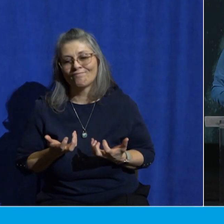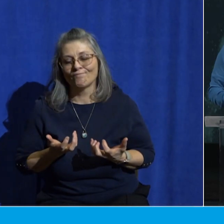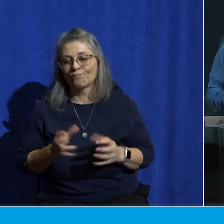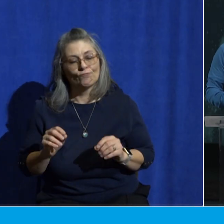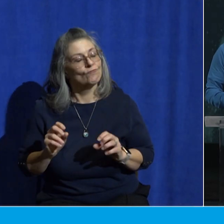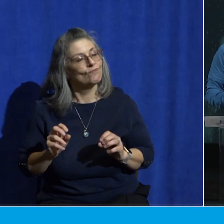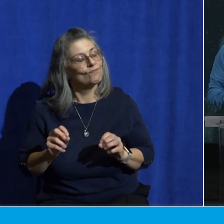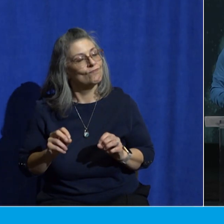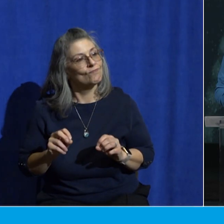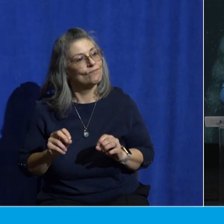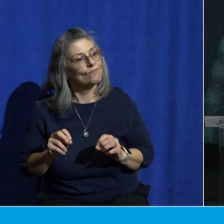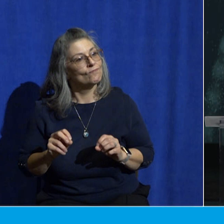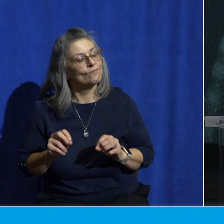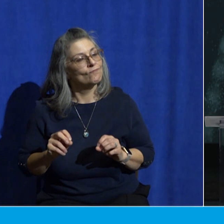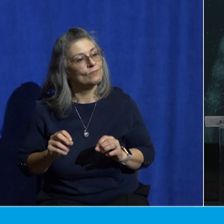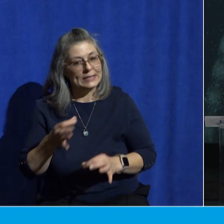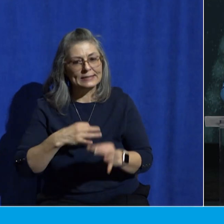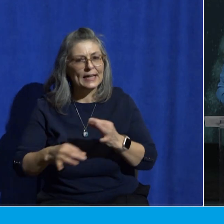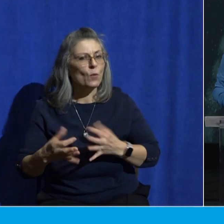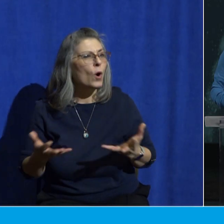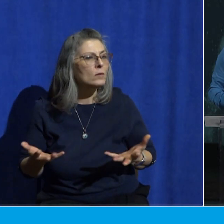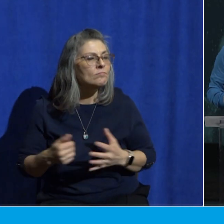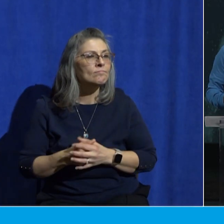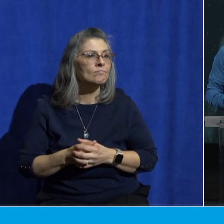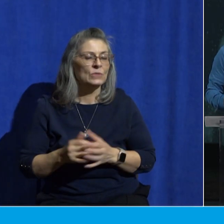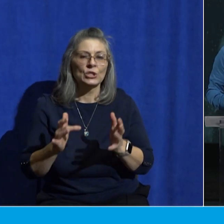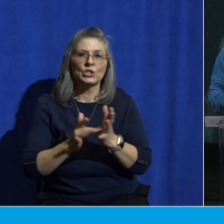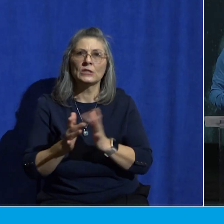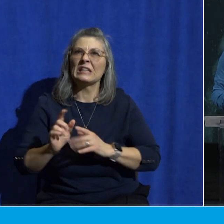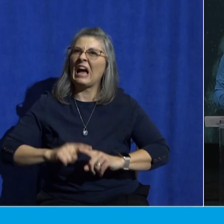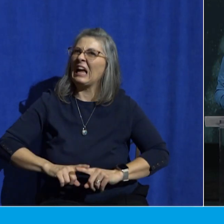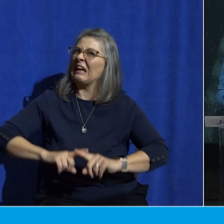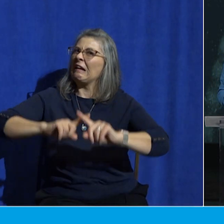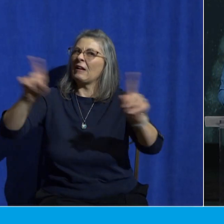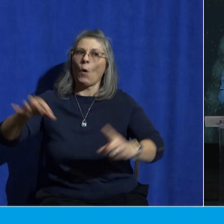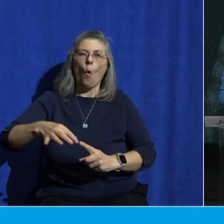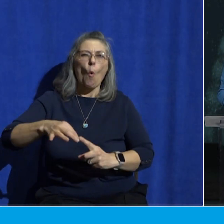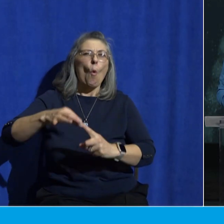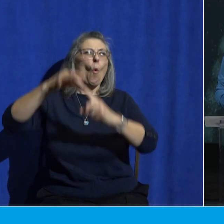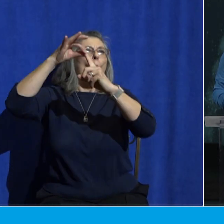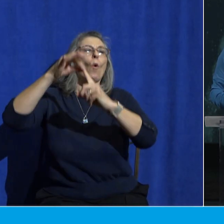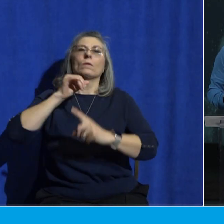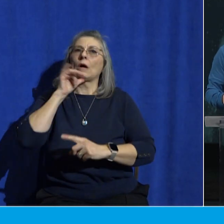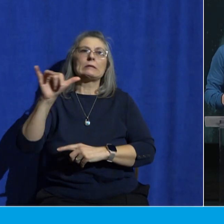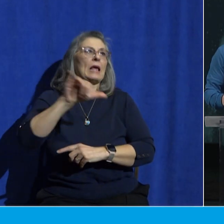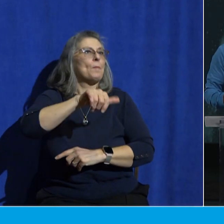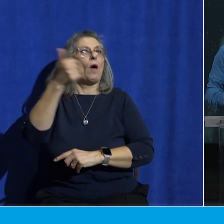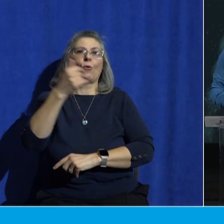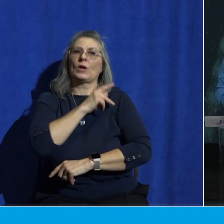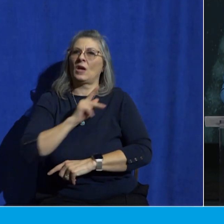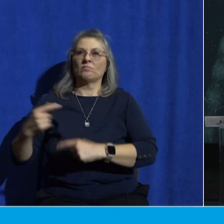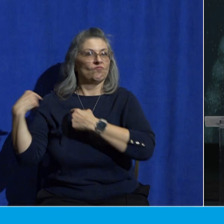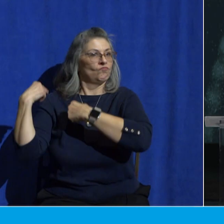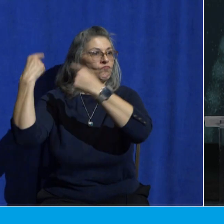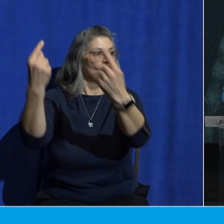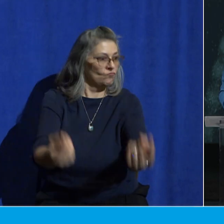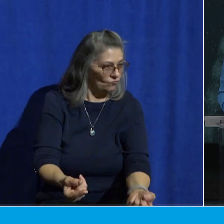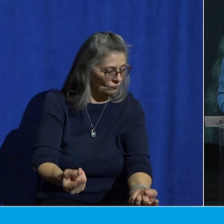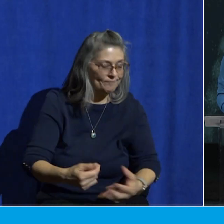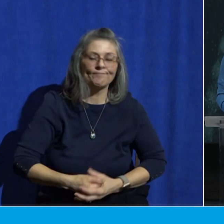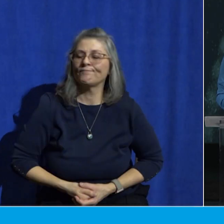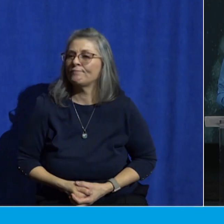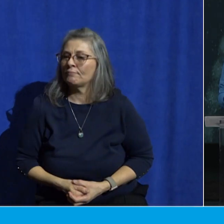Instead, he was unlike any other king. And he was the kind of